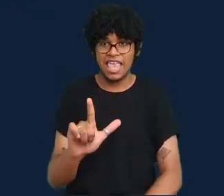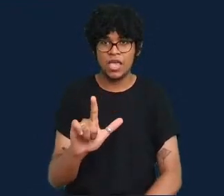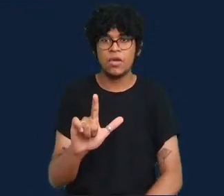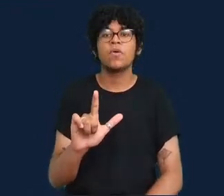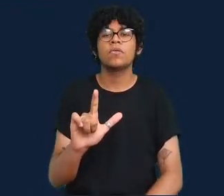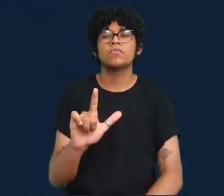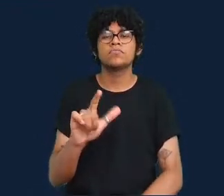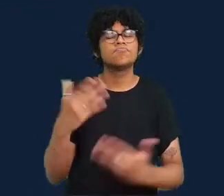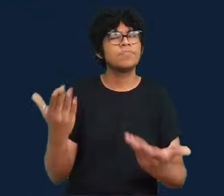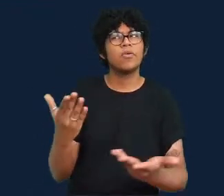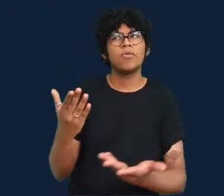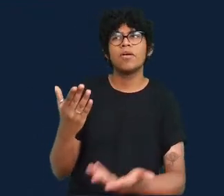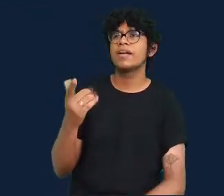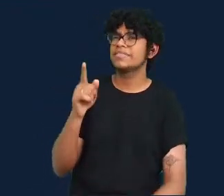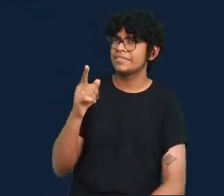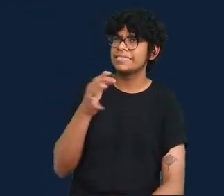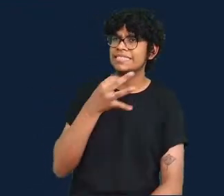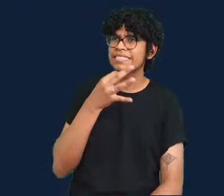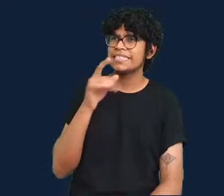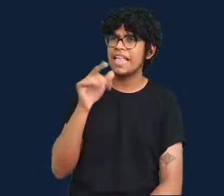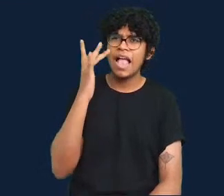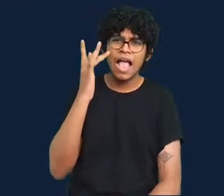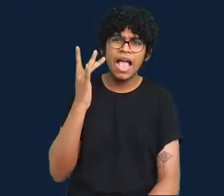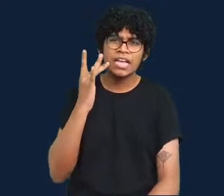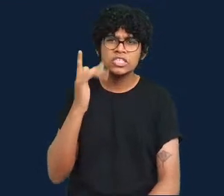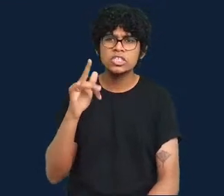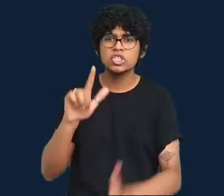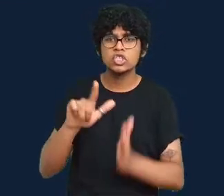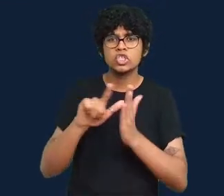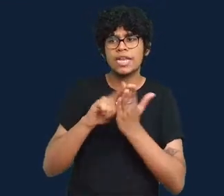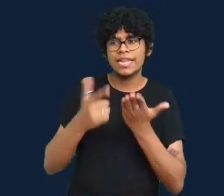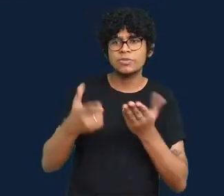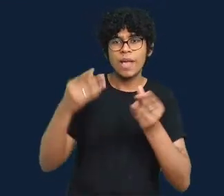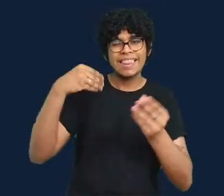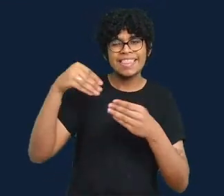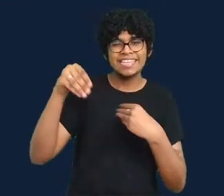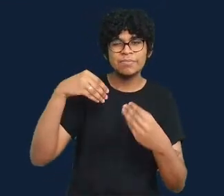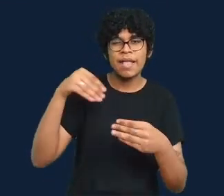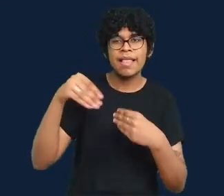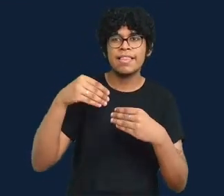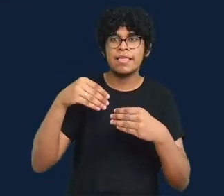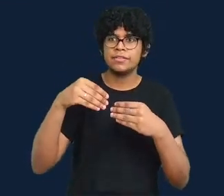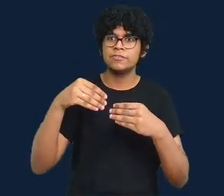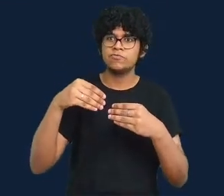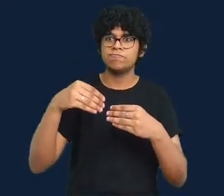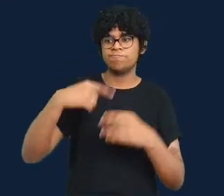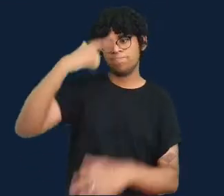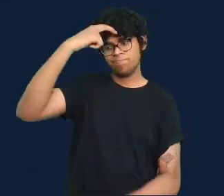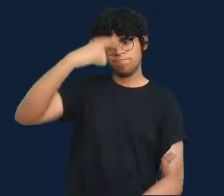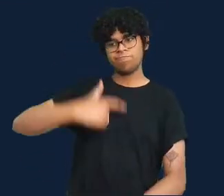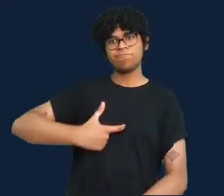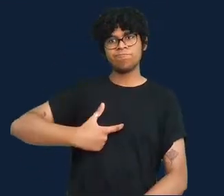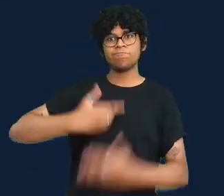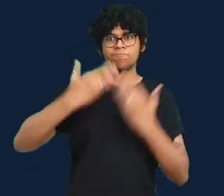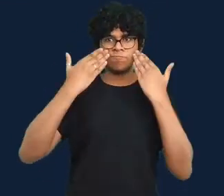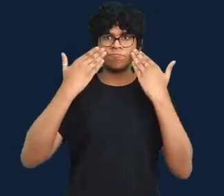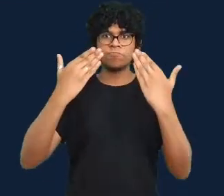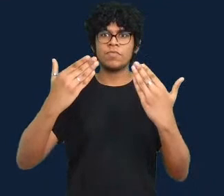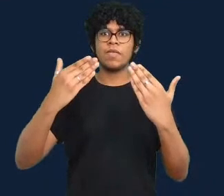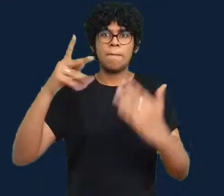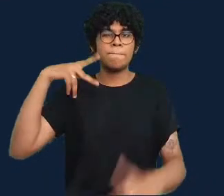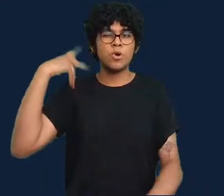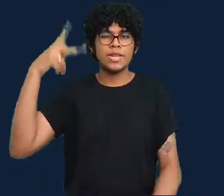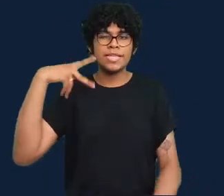today are transparent enough about their political and ideological biases when they create narratives and stories?